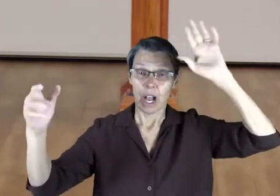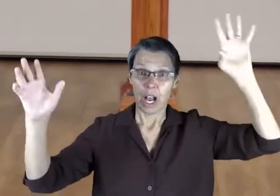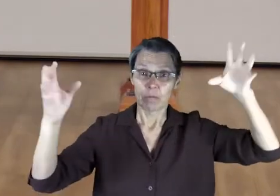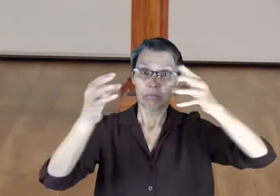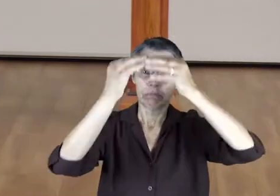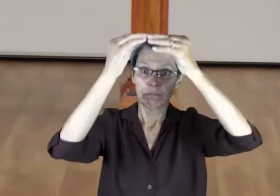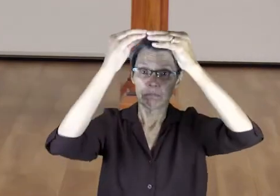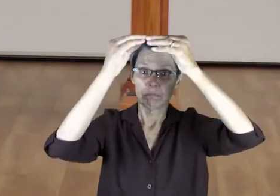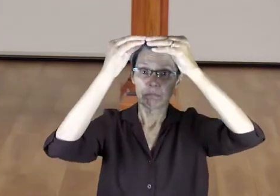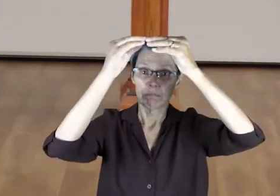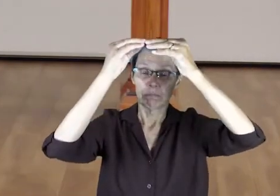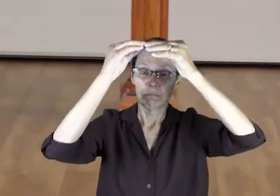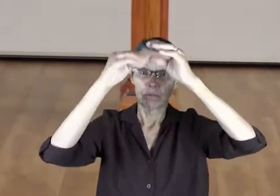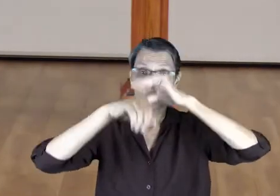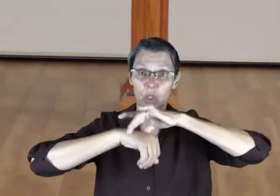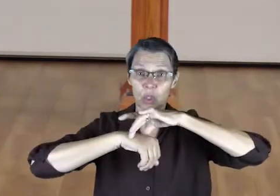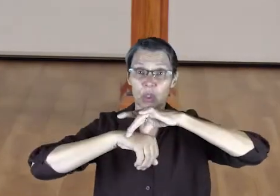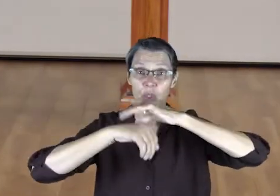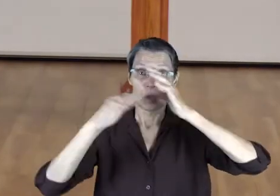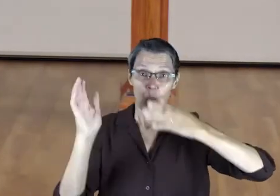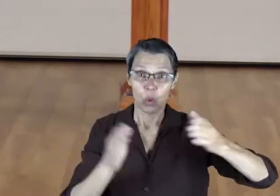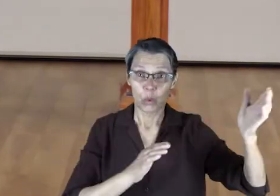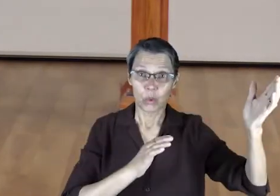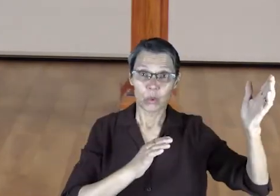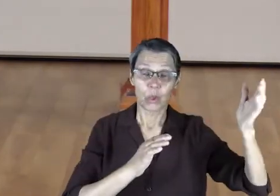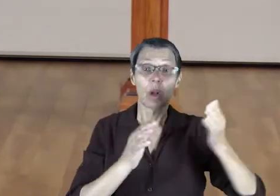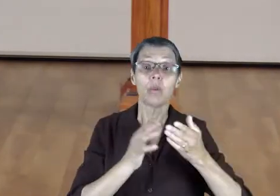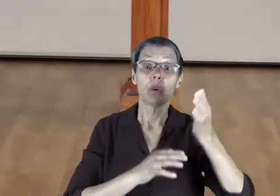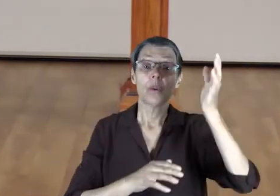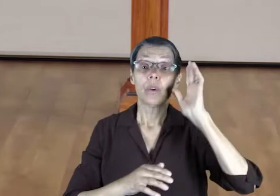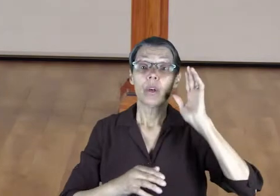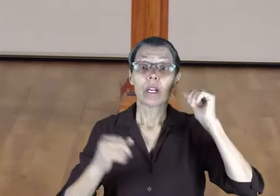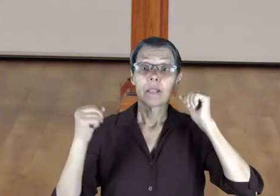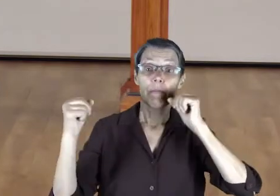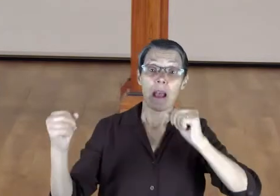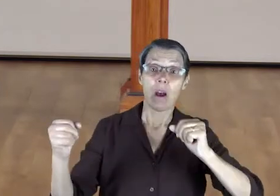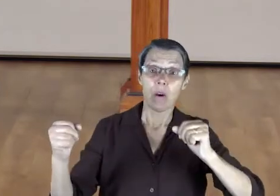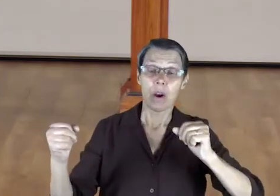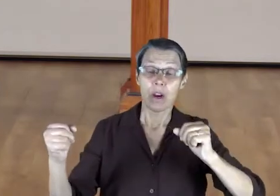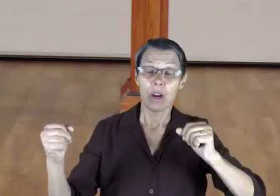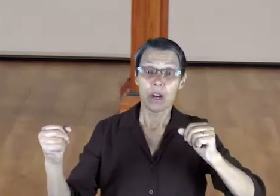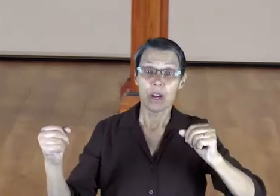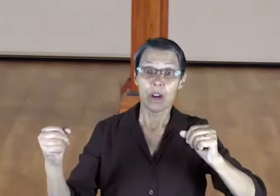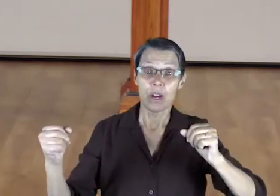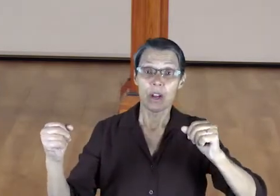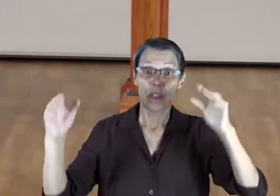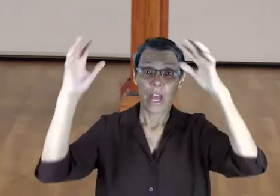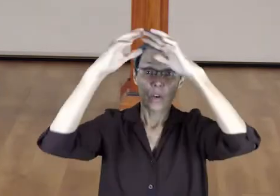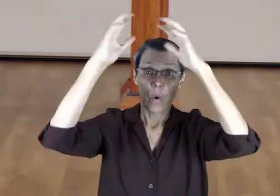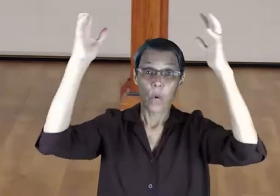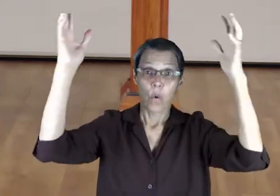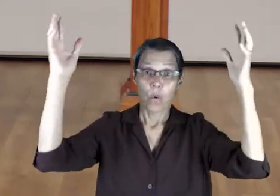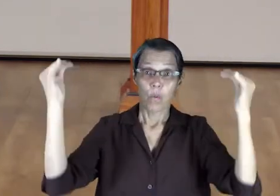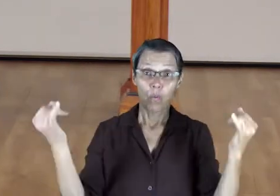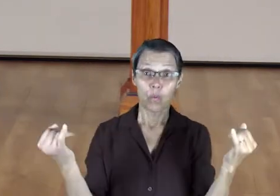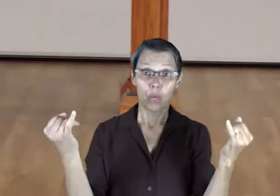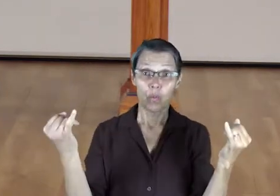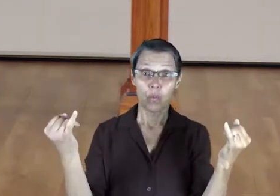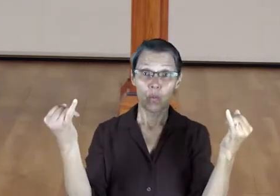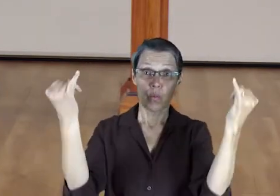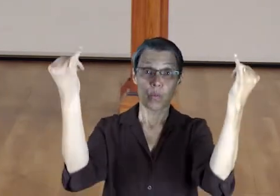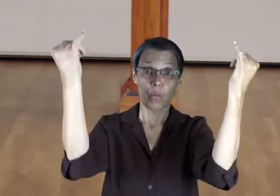order from the very beginning. And that, in fact, it was only by the power of God that that dome was able to hold those chaotic waters